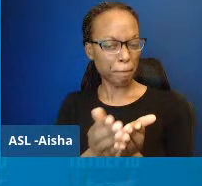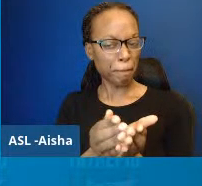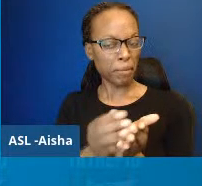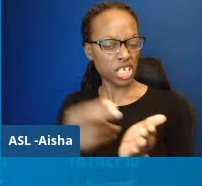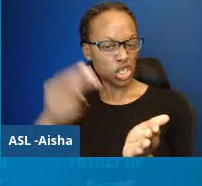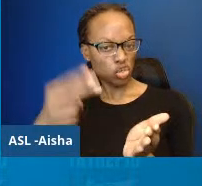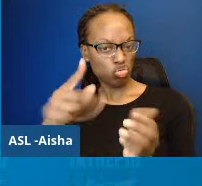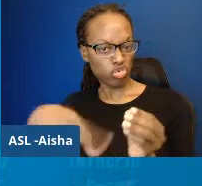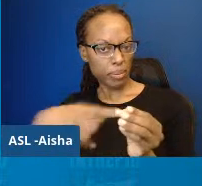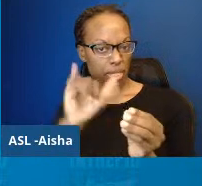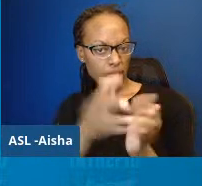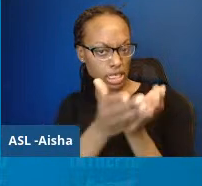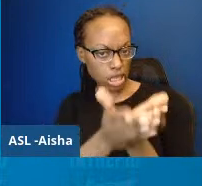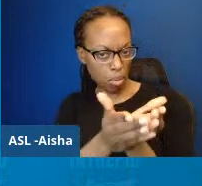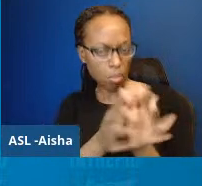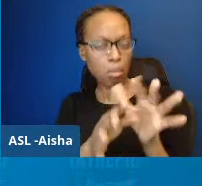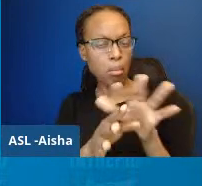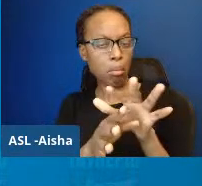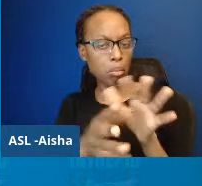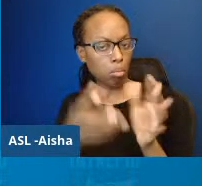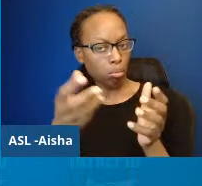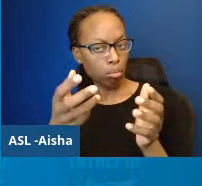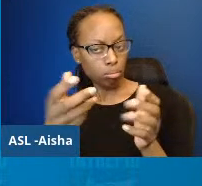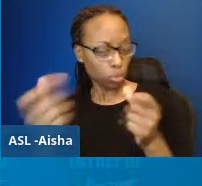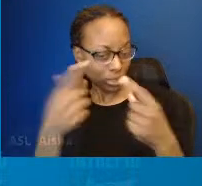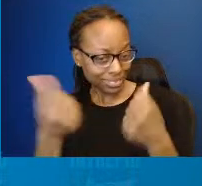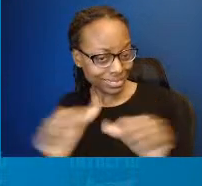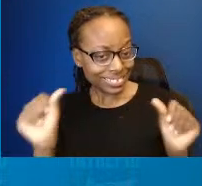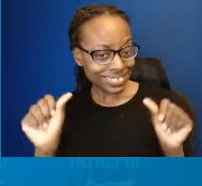any questions for me so far.